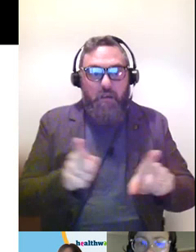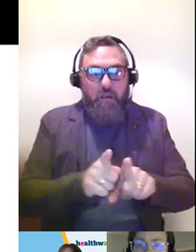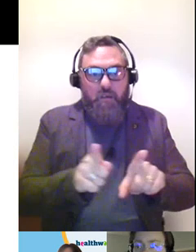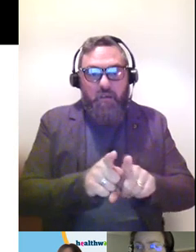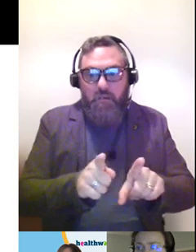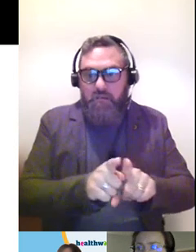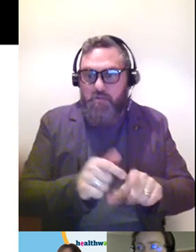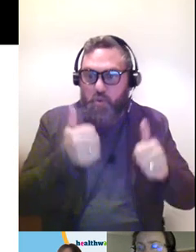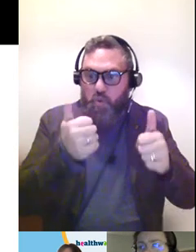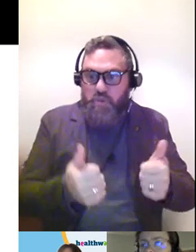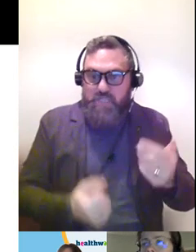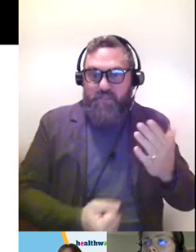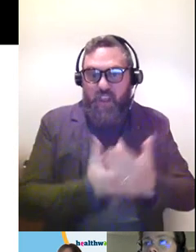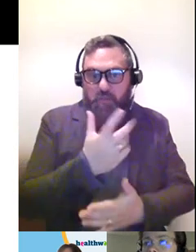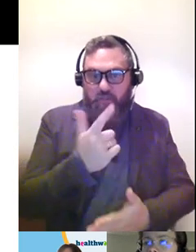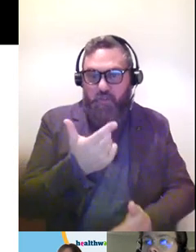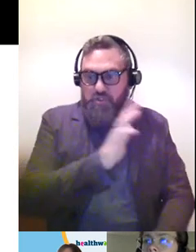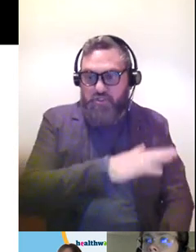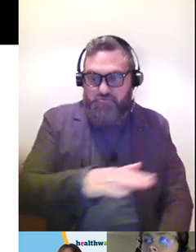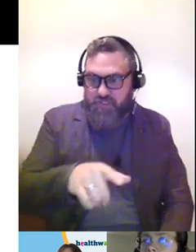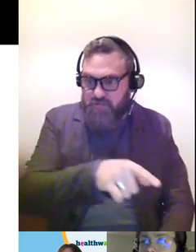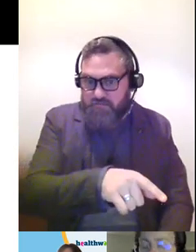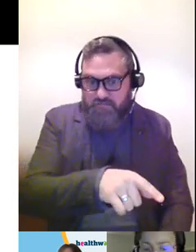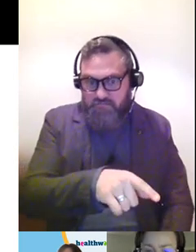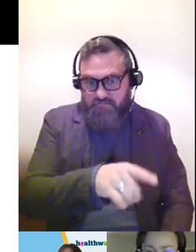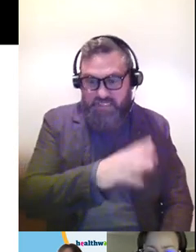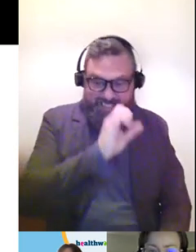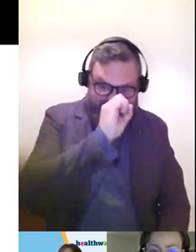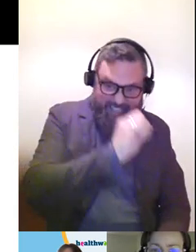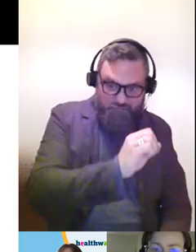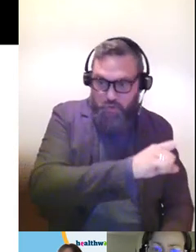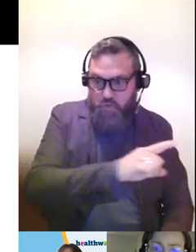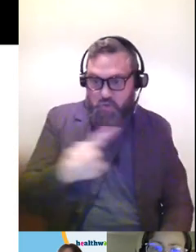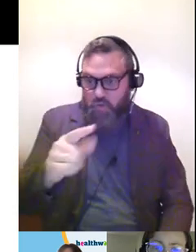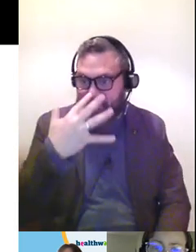good development for children for years 0 to 5.